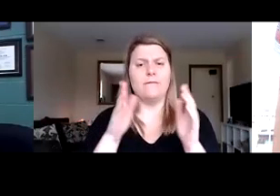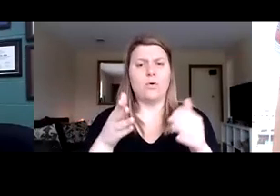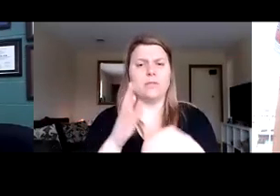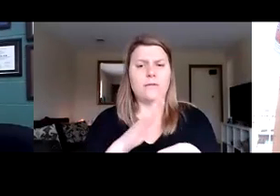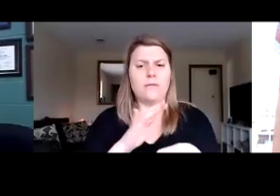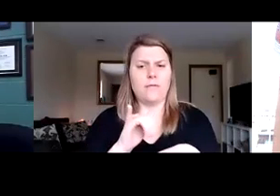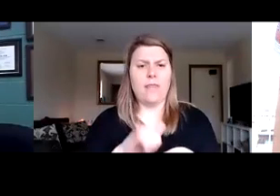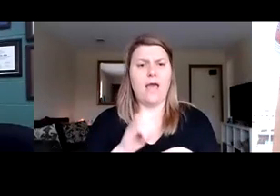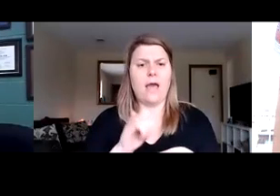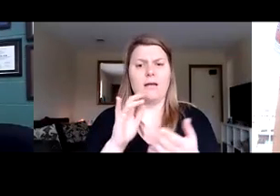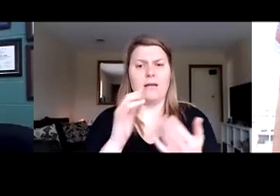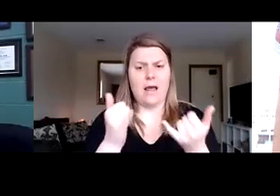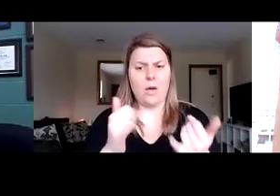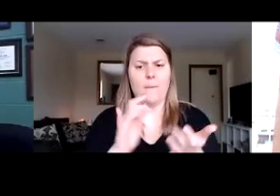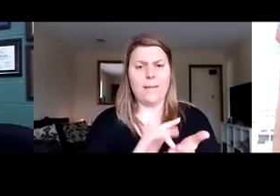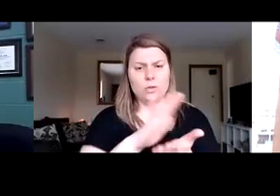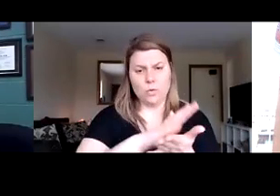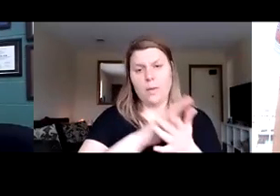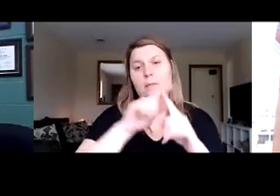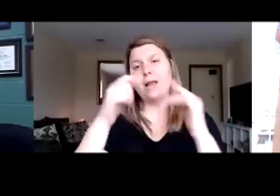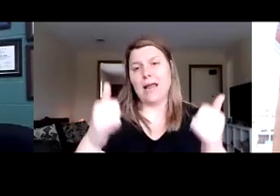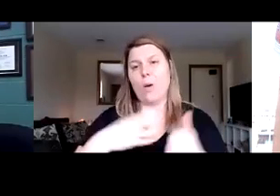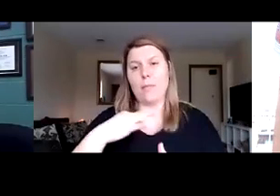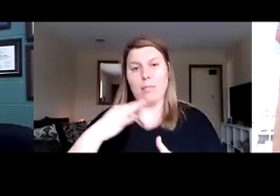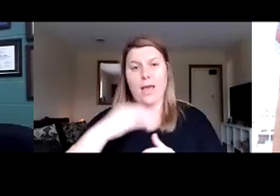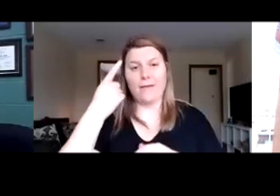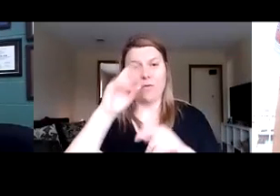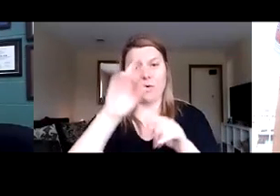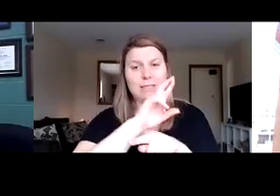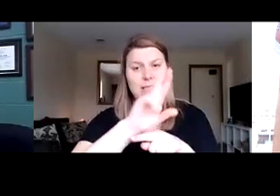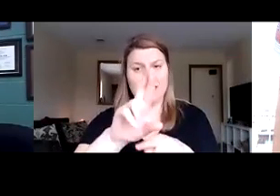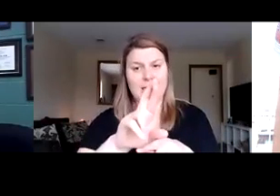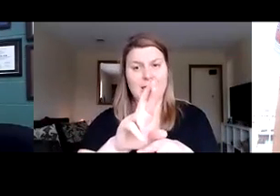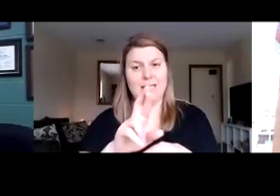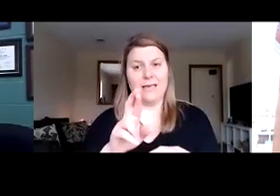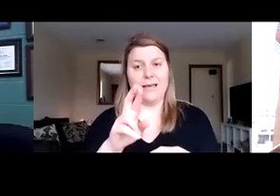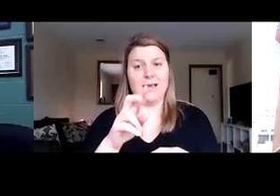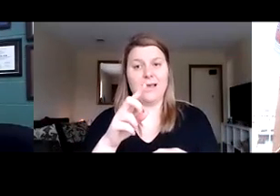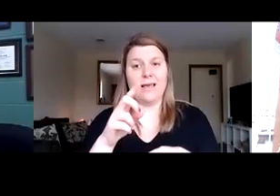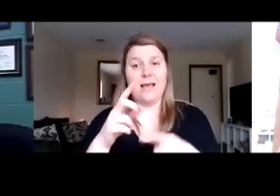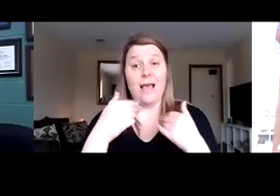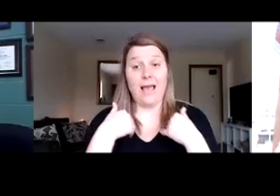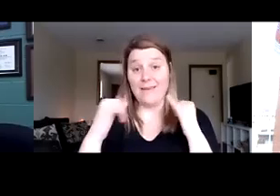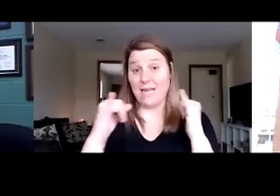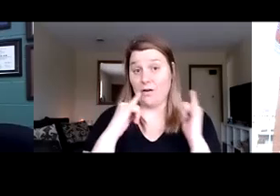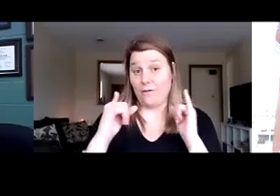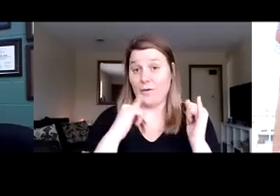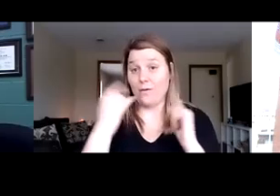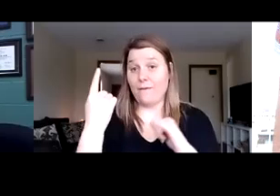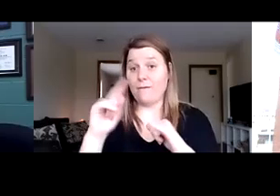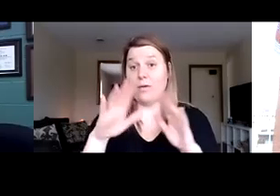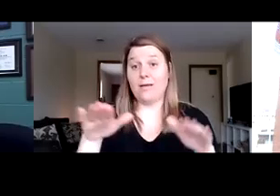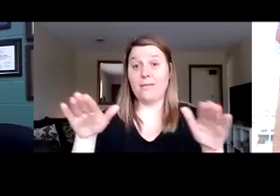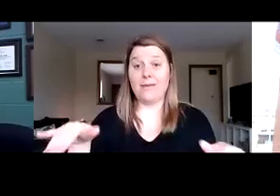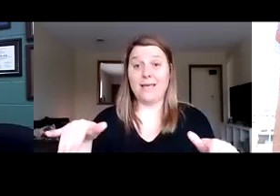school. But now, since I'm applying to residency, and actually I have an interview for the PEDS program at